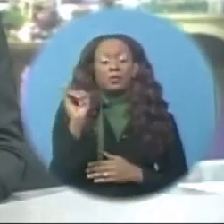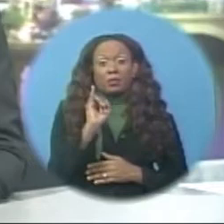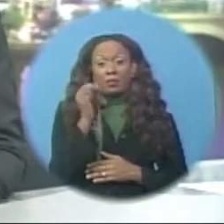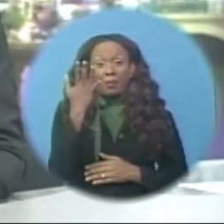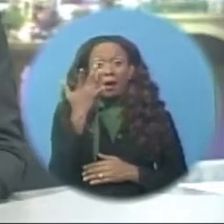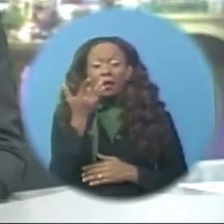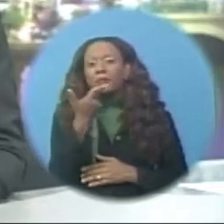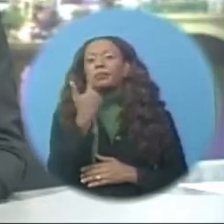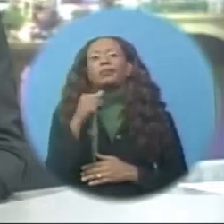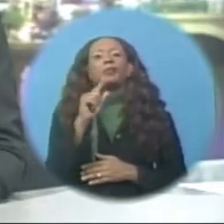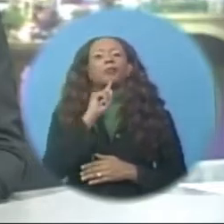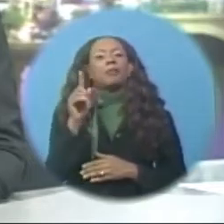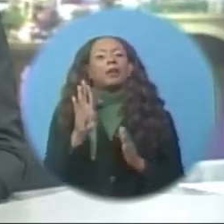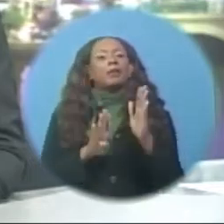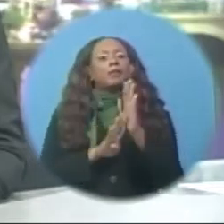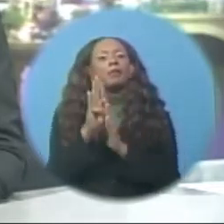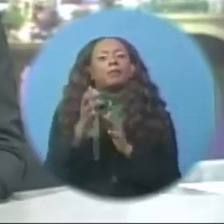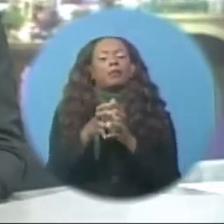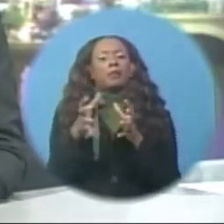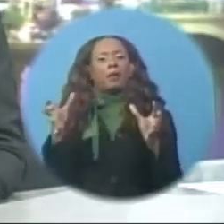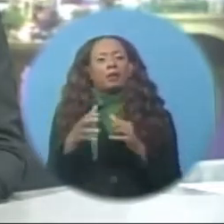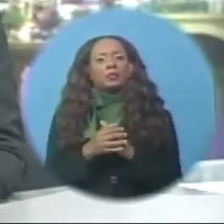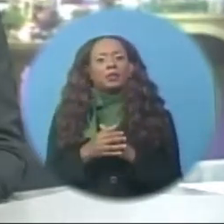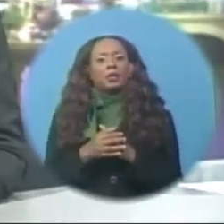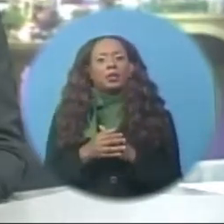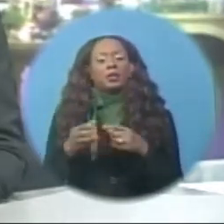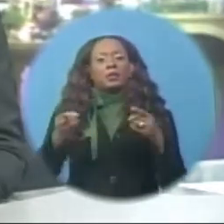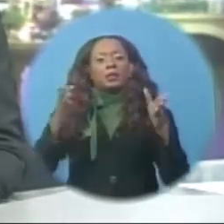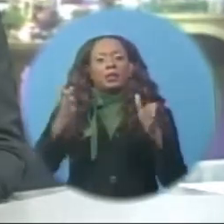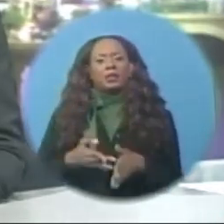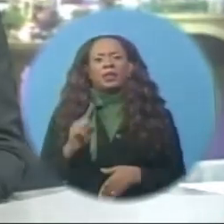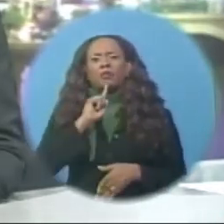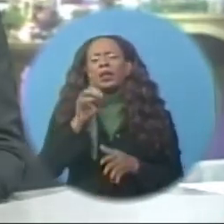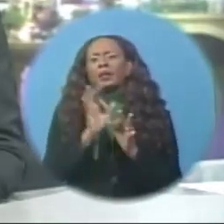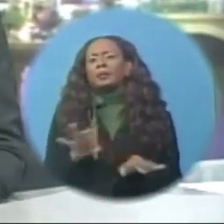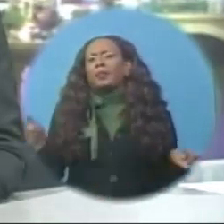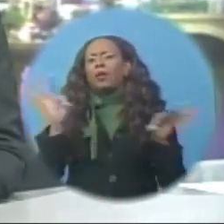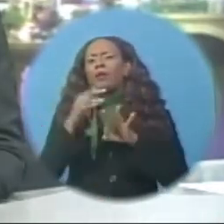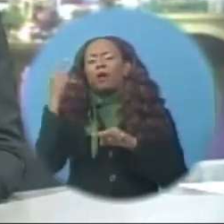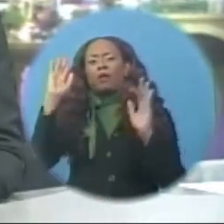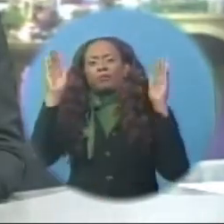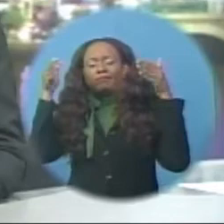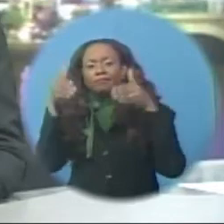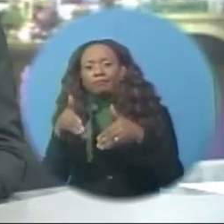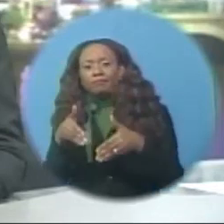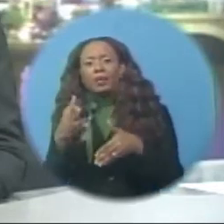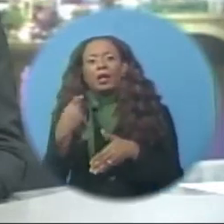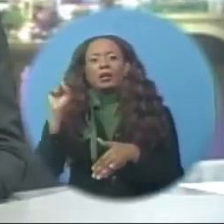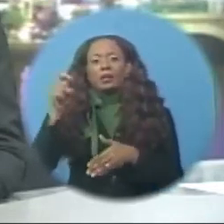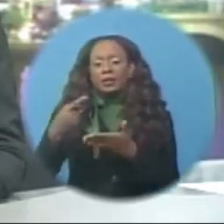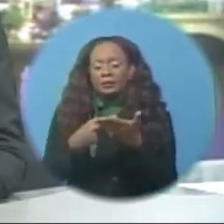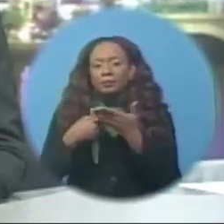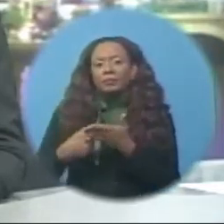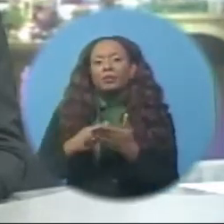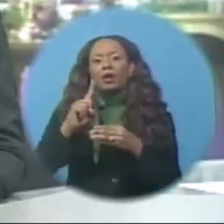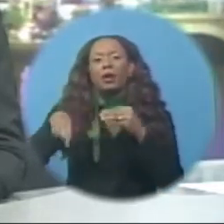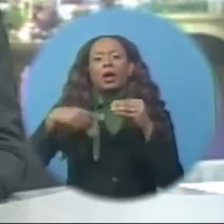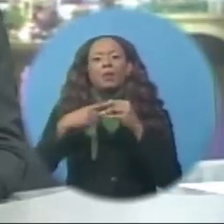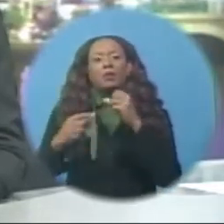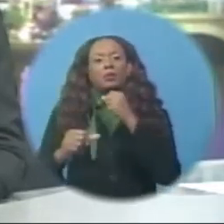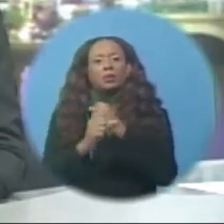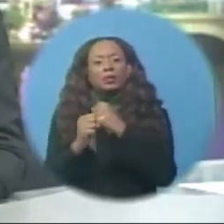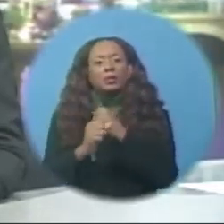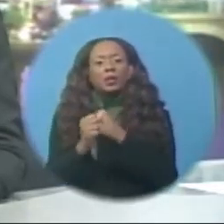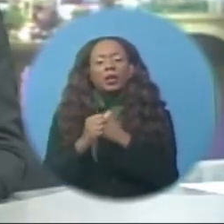growing industry. Executive Director Misha Clark says it's an important area of focus in the national discussion surrounding